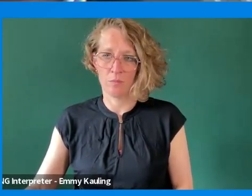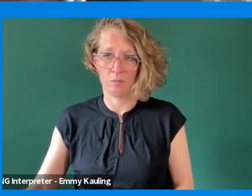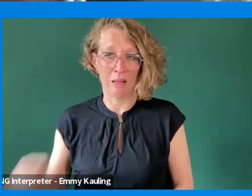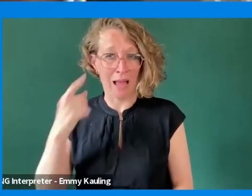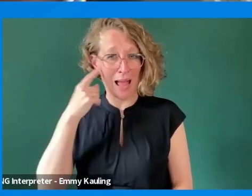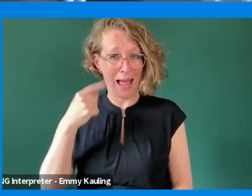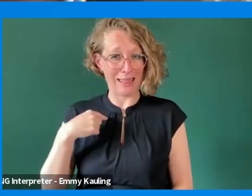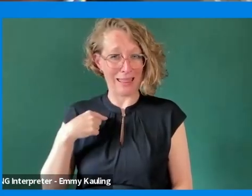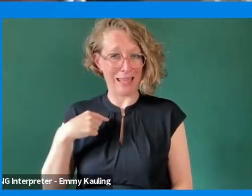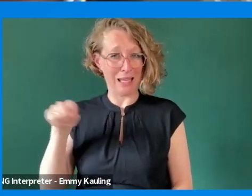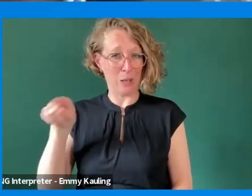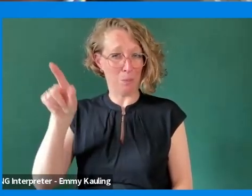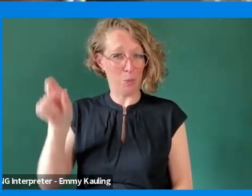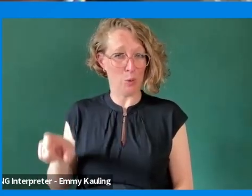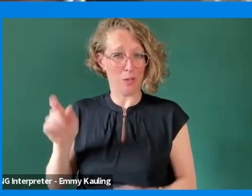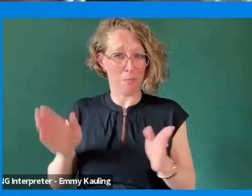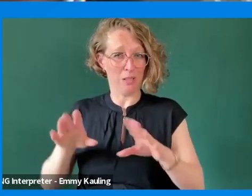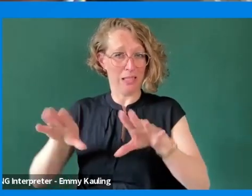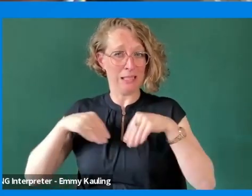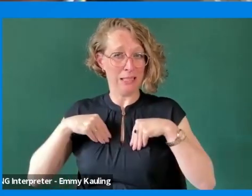think it requires the person to accept it.